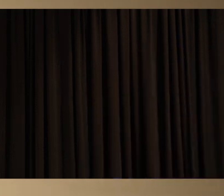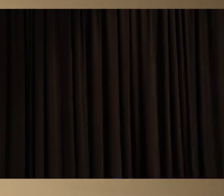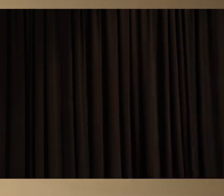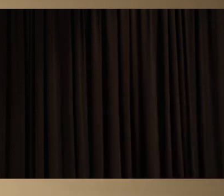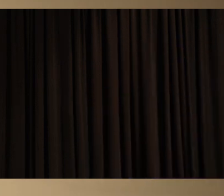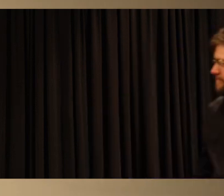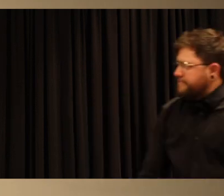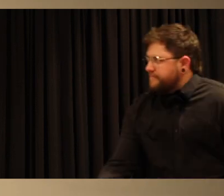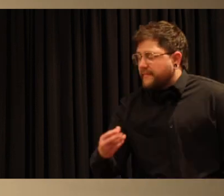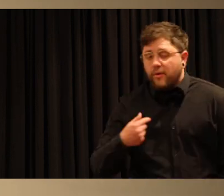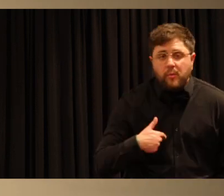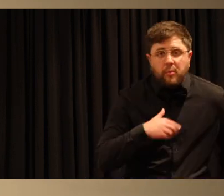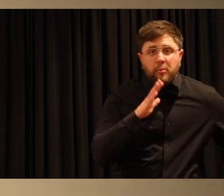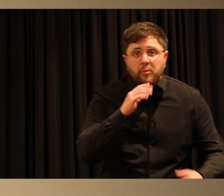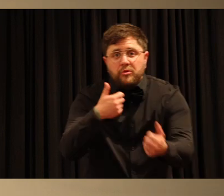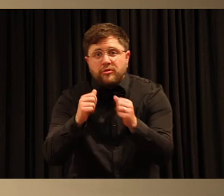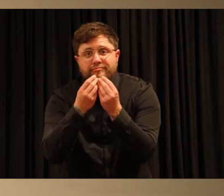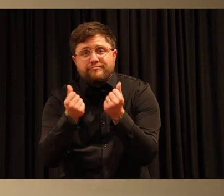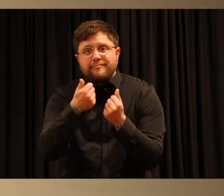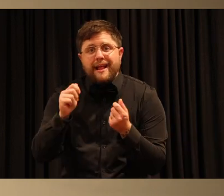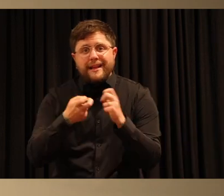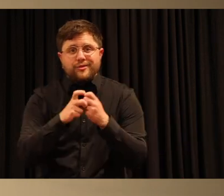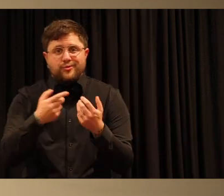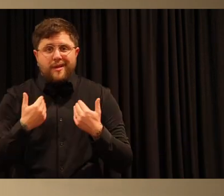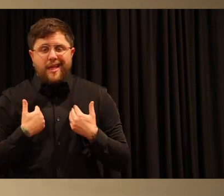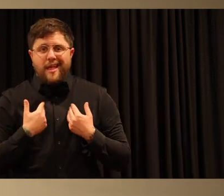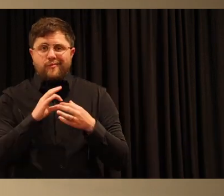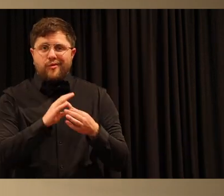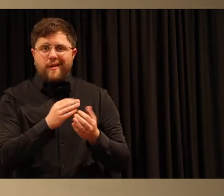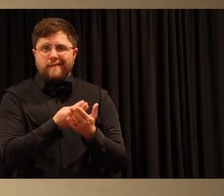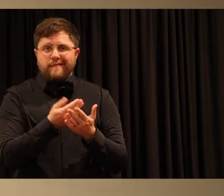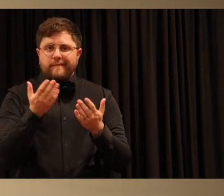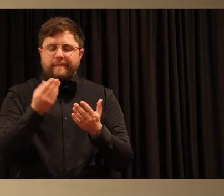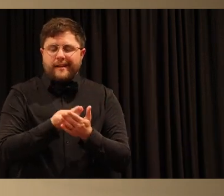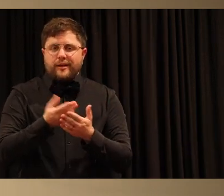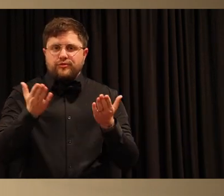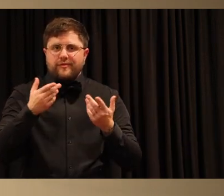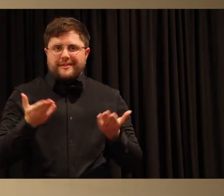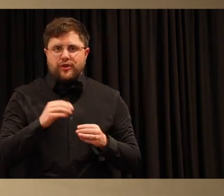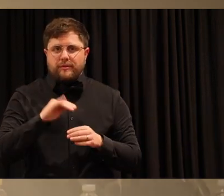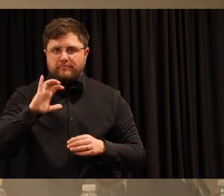We'll try to run down any issues that you have with the financial services industry here in Michigan. Thanks.